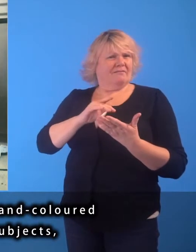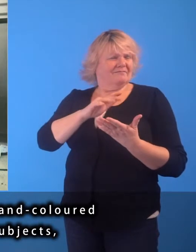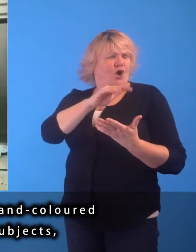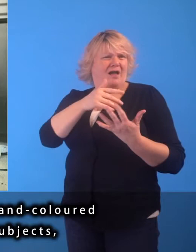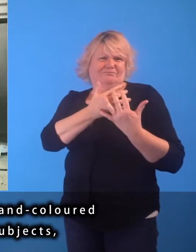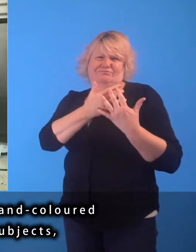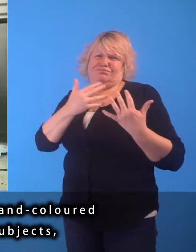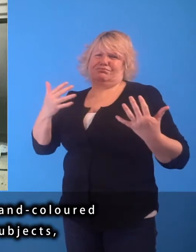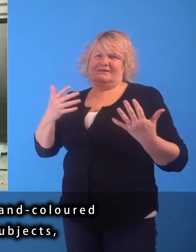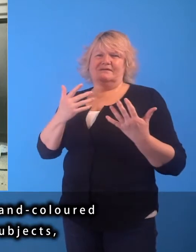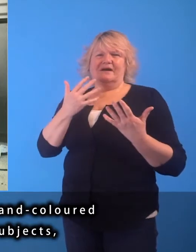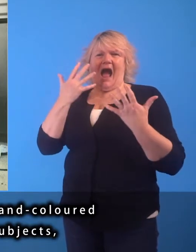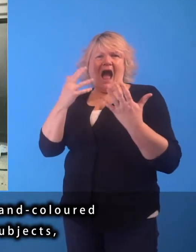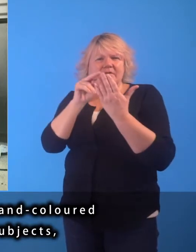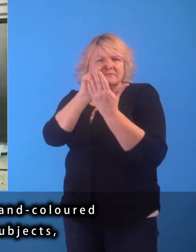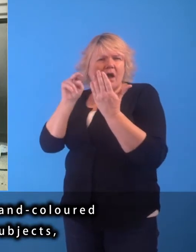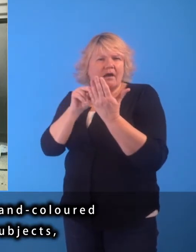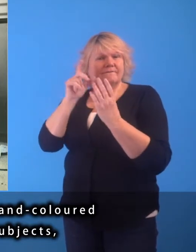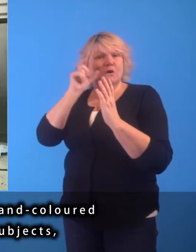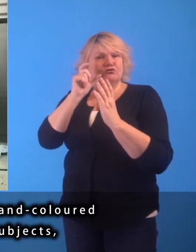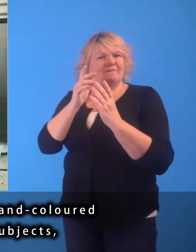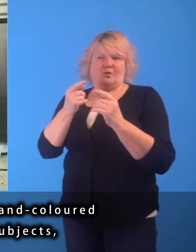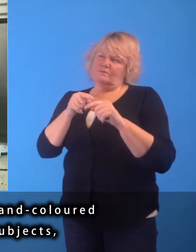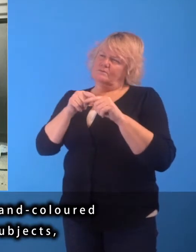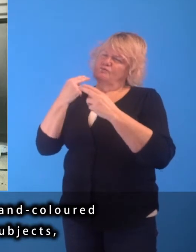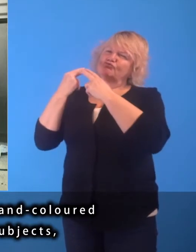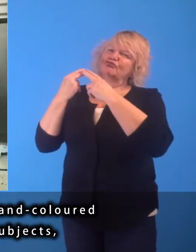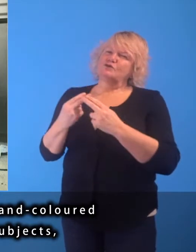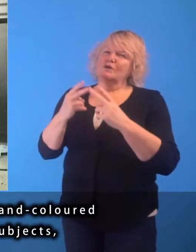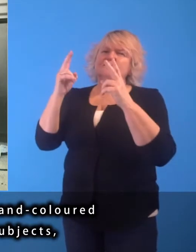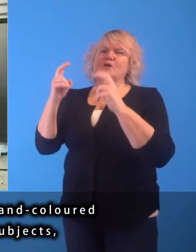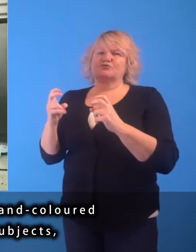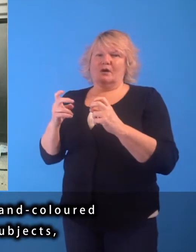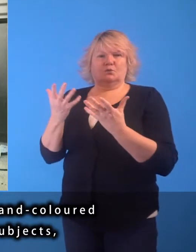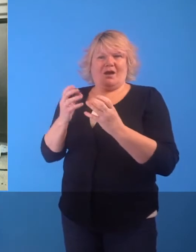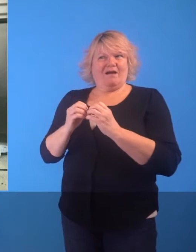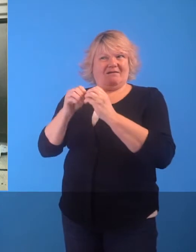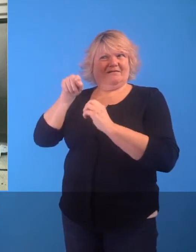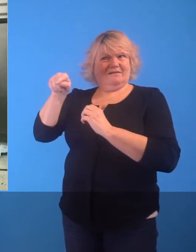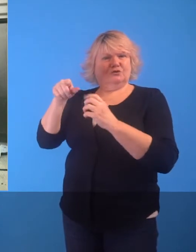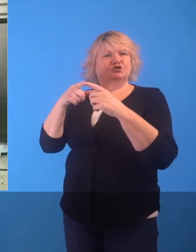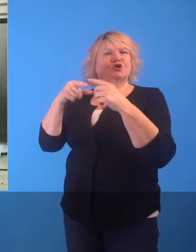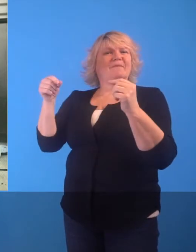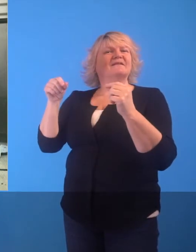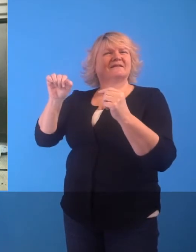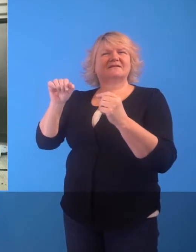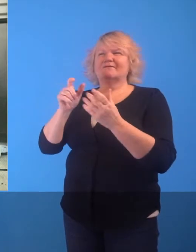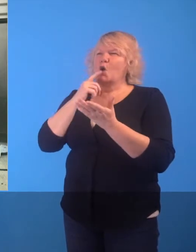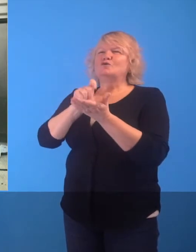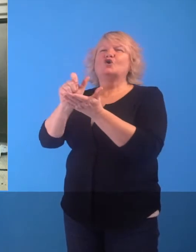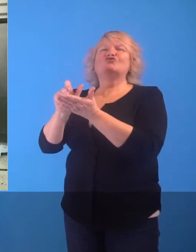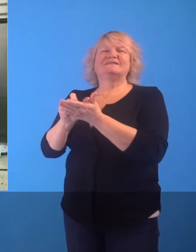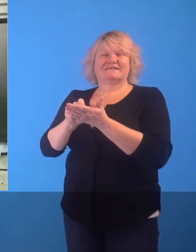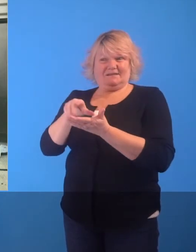Hornel collected many of these hand-coloured photographs of traditional subjects that were produced in Japan